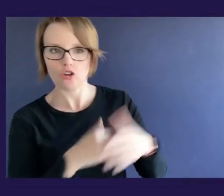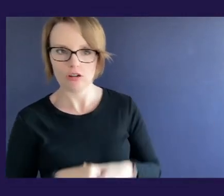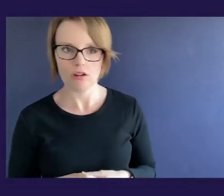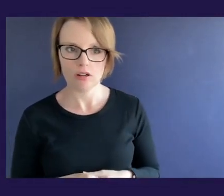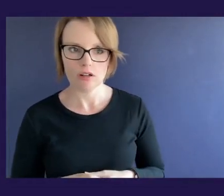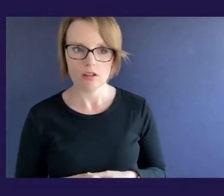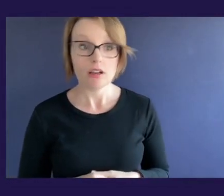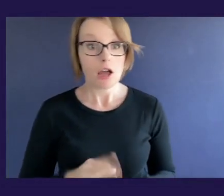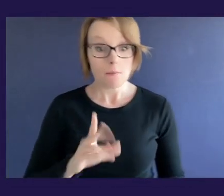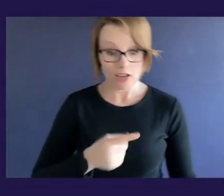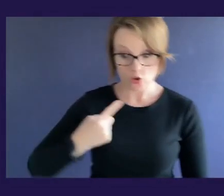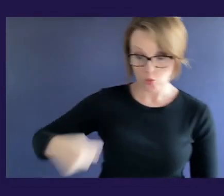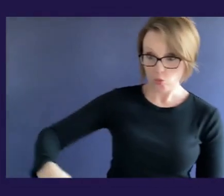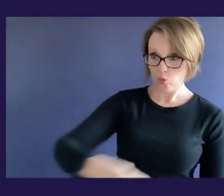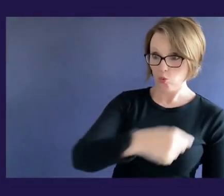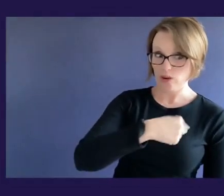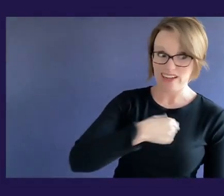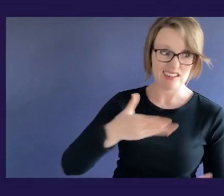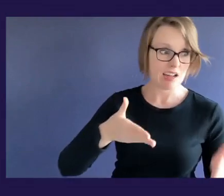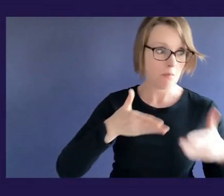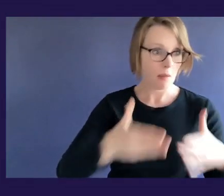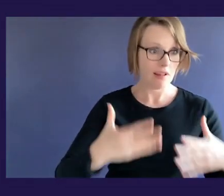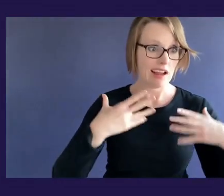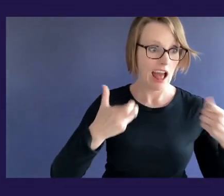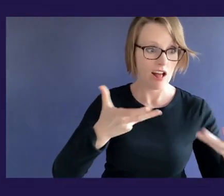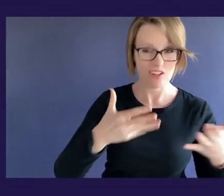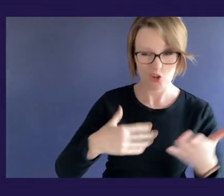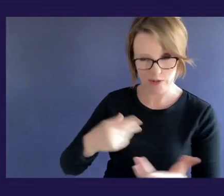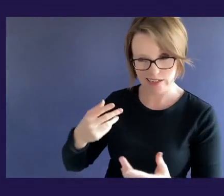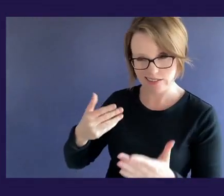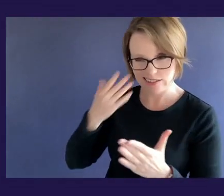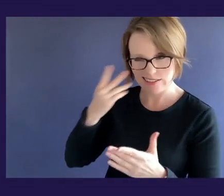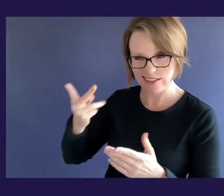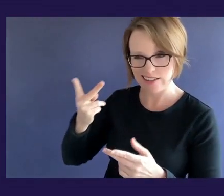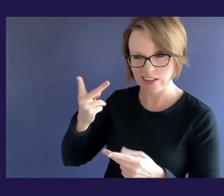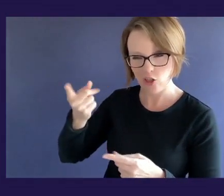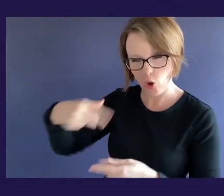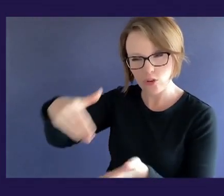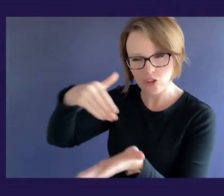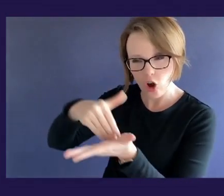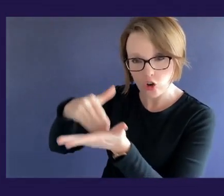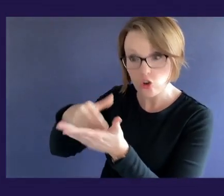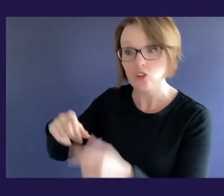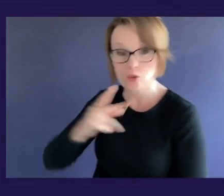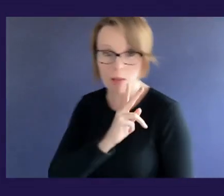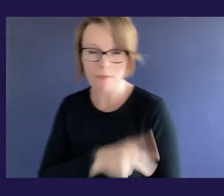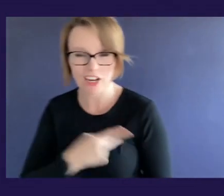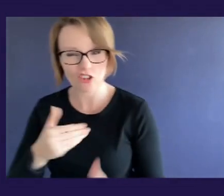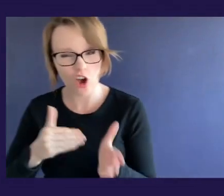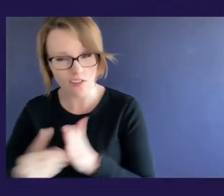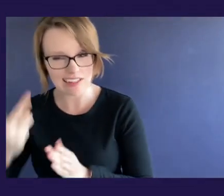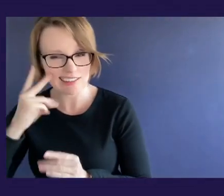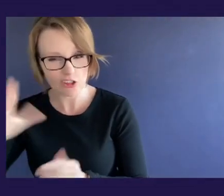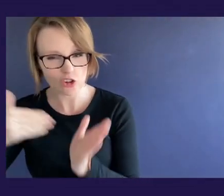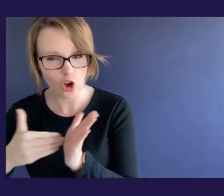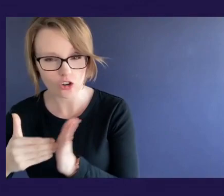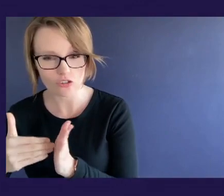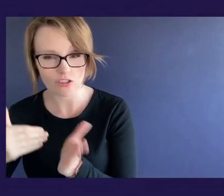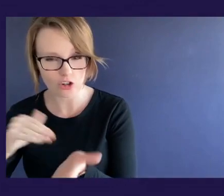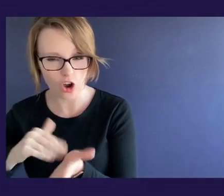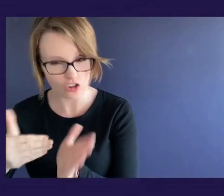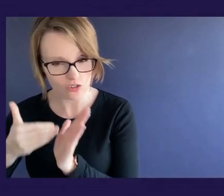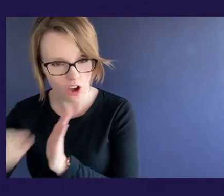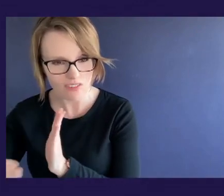them. Many of us don't often see them. But I do think that, and this has been one of the things that